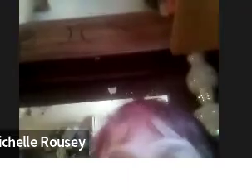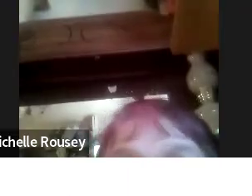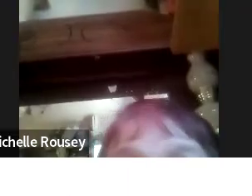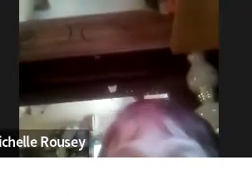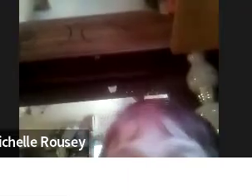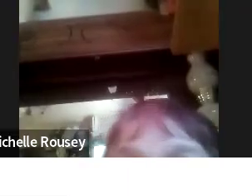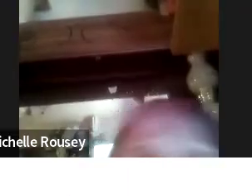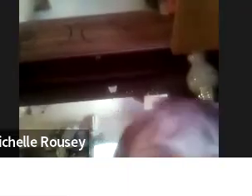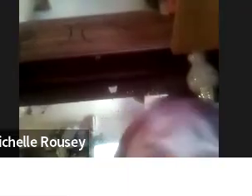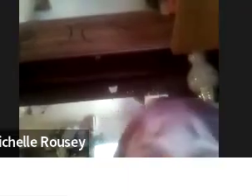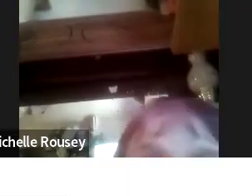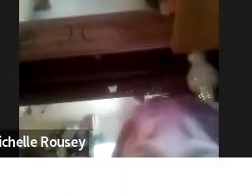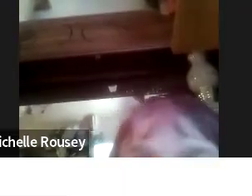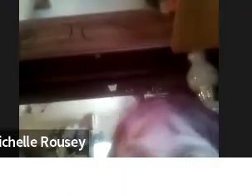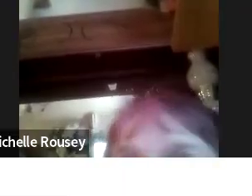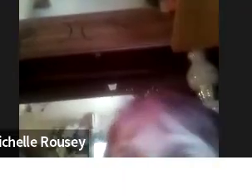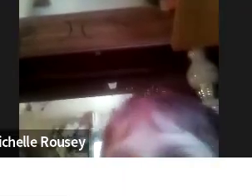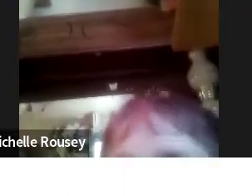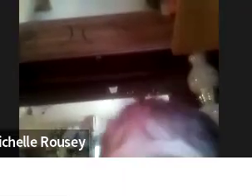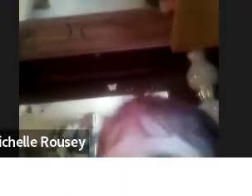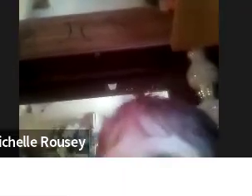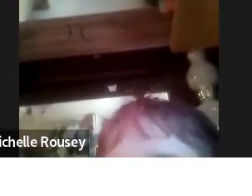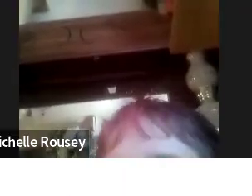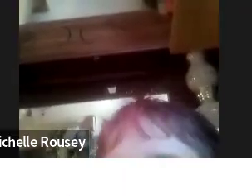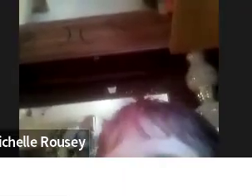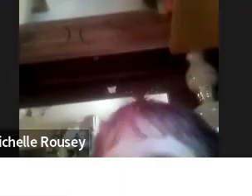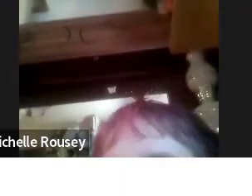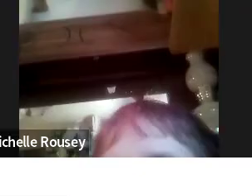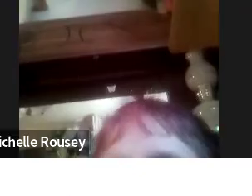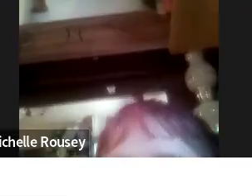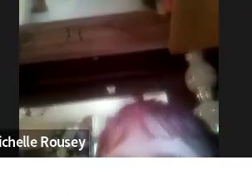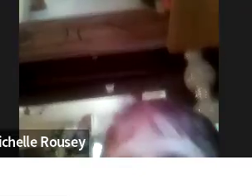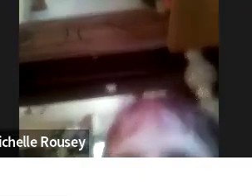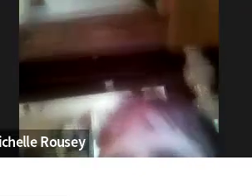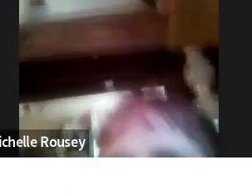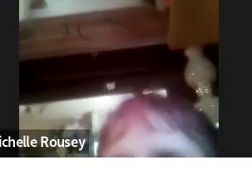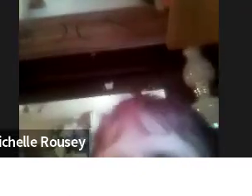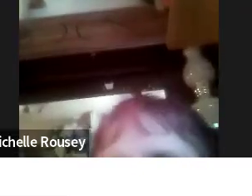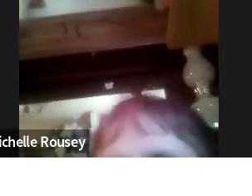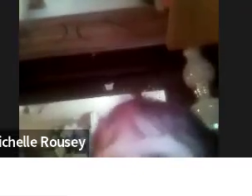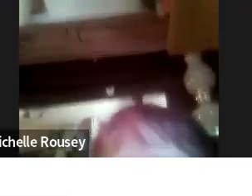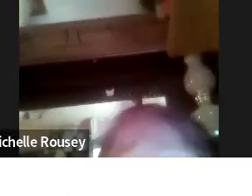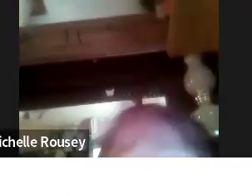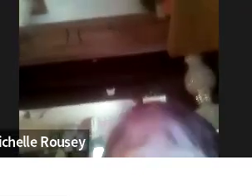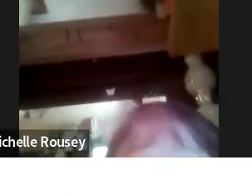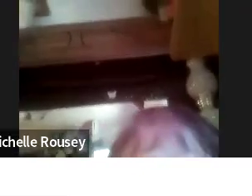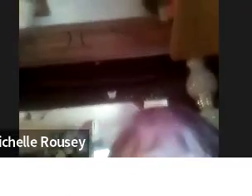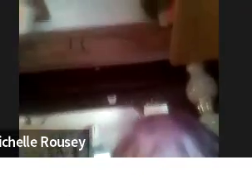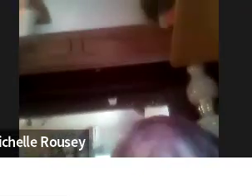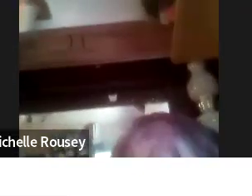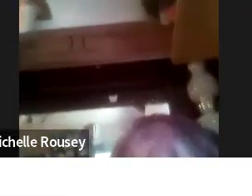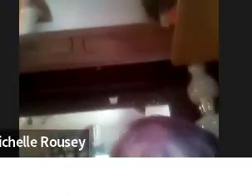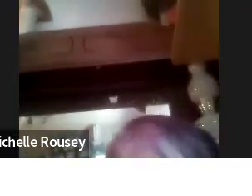have or may even be able to share with you, that might be able to help you with that population too, on how to